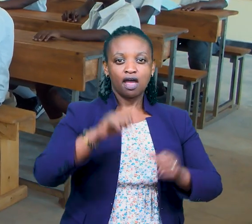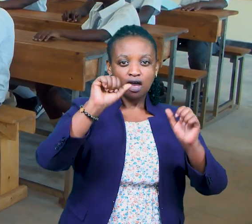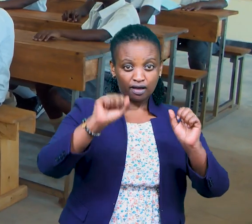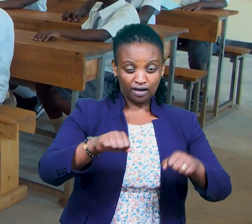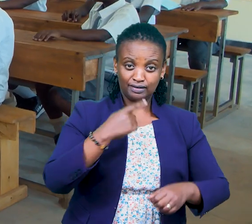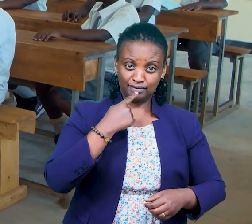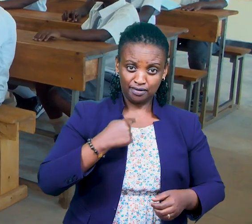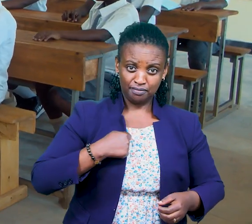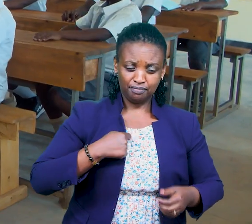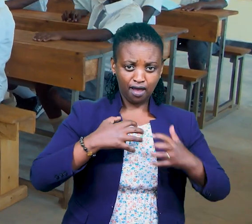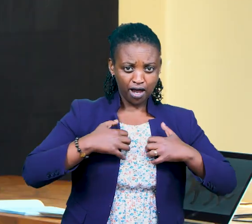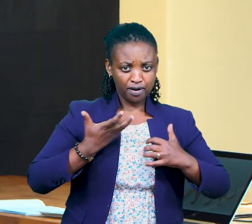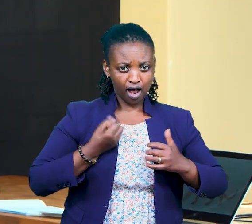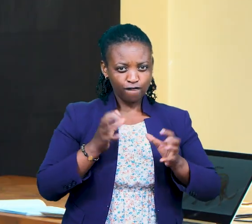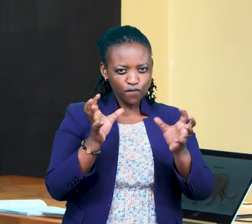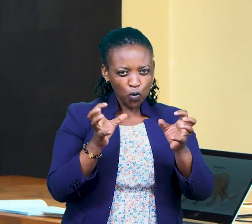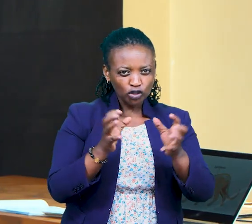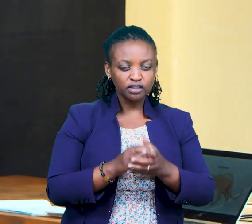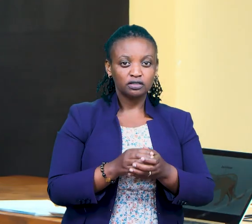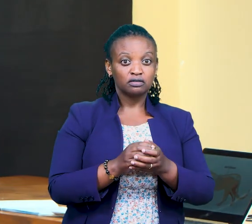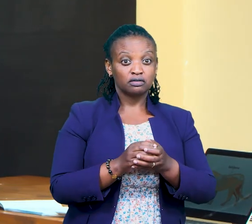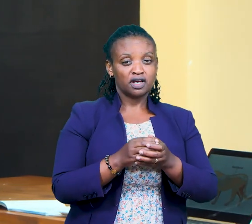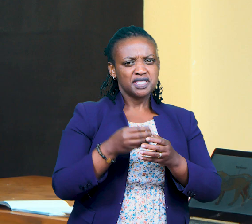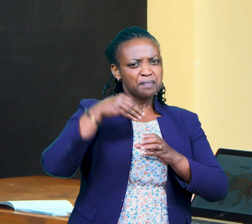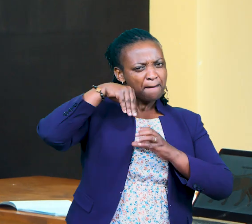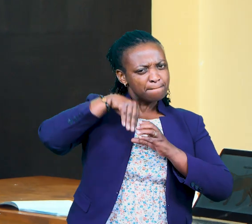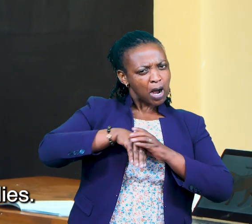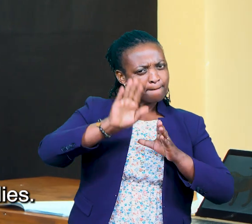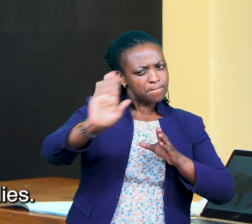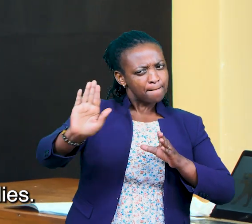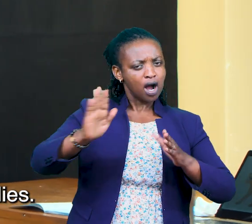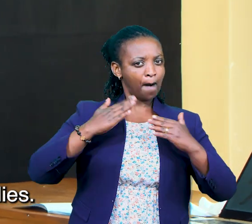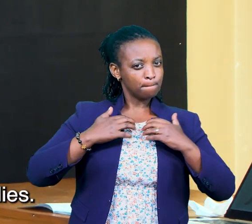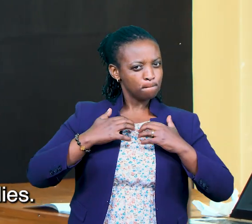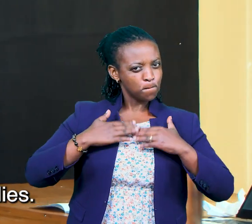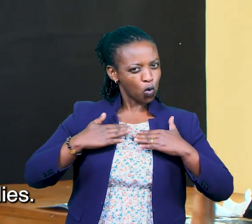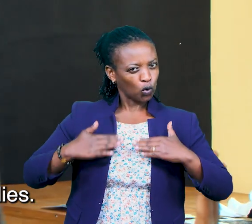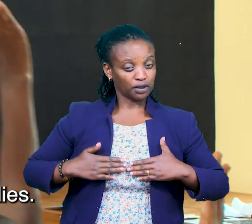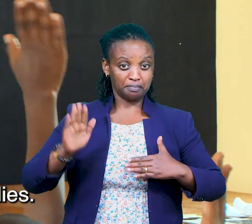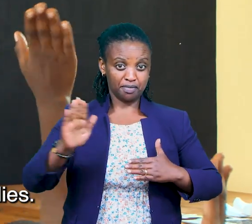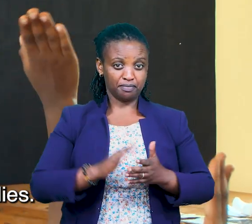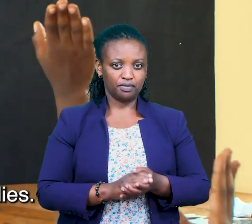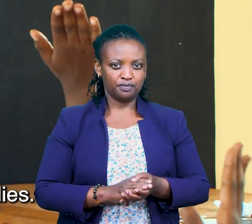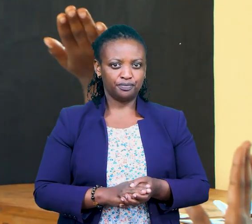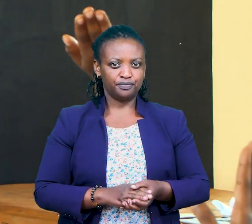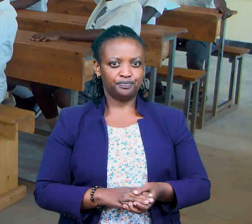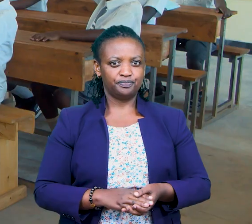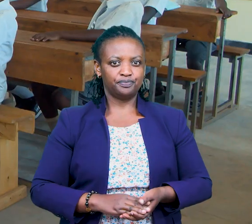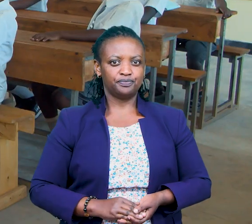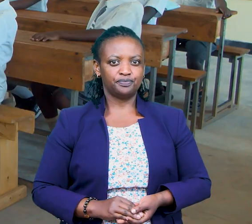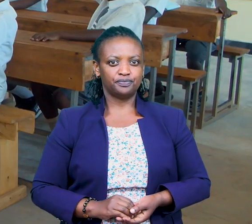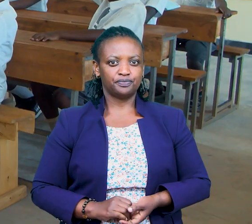Can you tell me the animals that have bones inside their bodies? Animals that have bones inside their bodies.